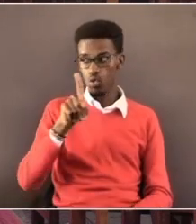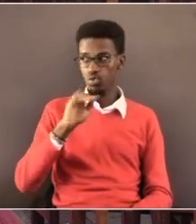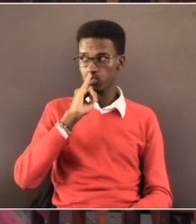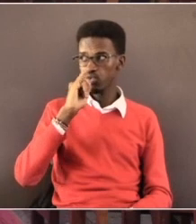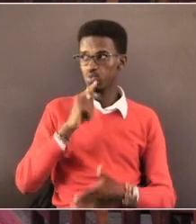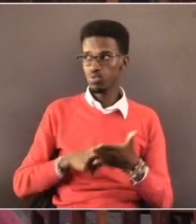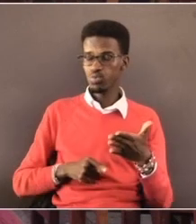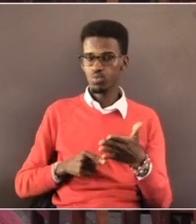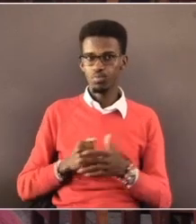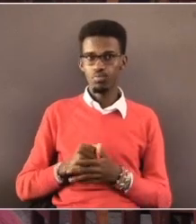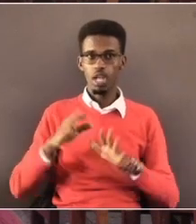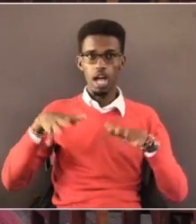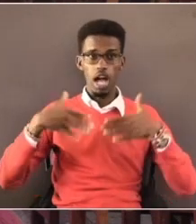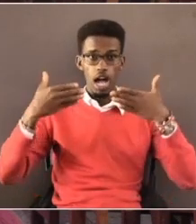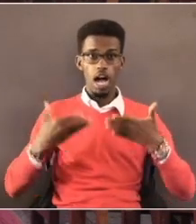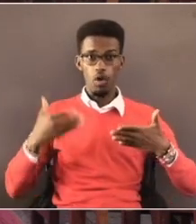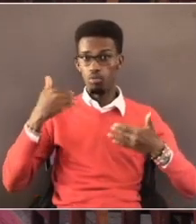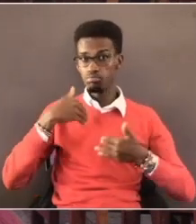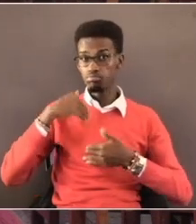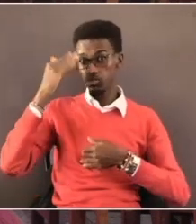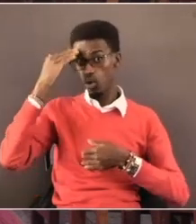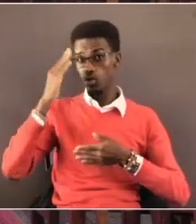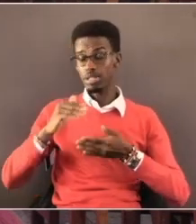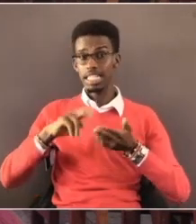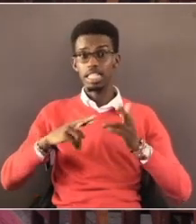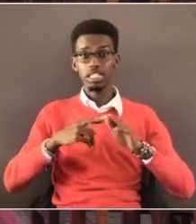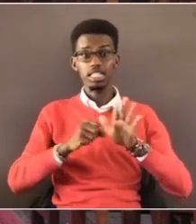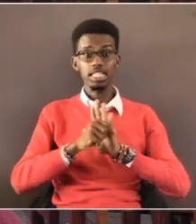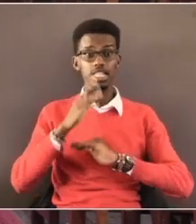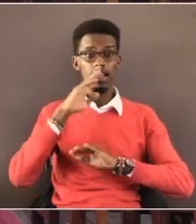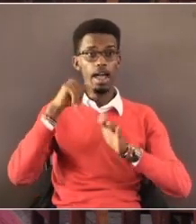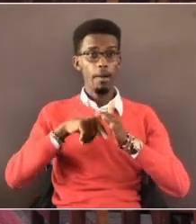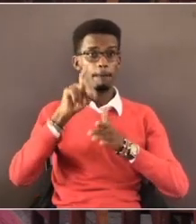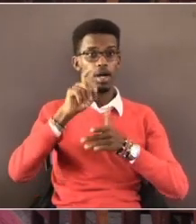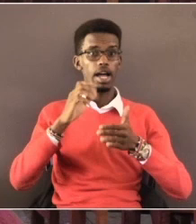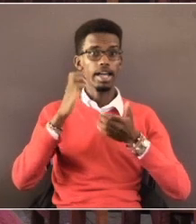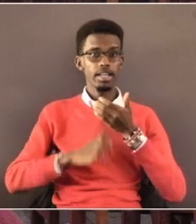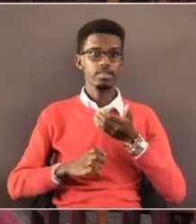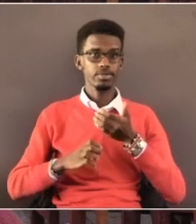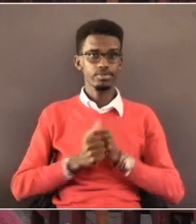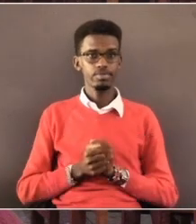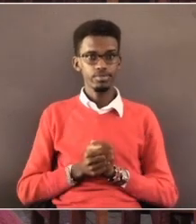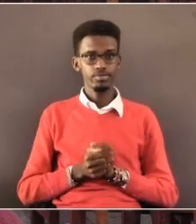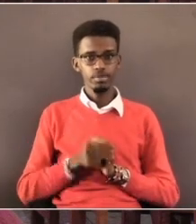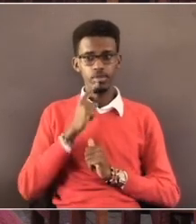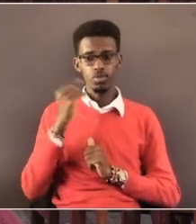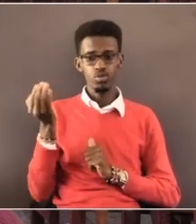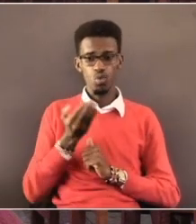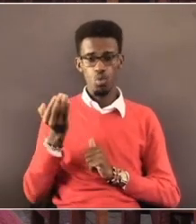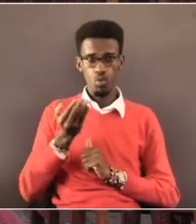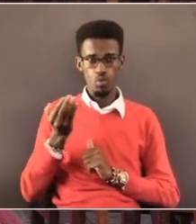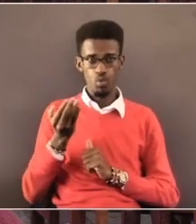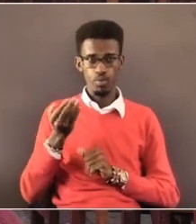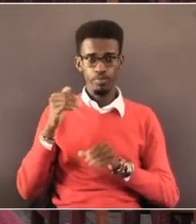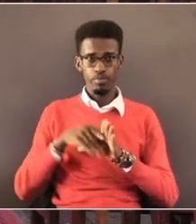is, how do I know that this relationship that I am in needs to end? This is where, like in